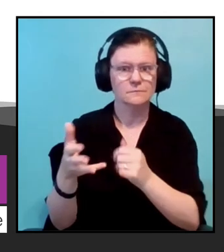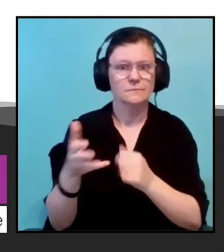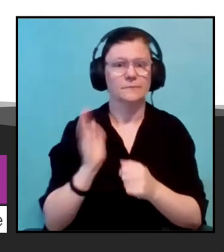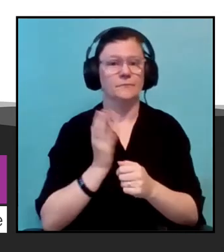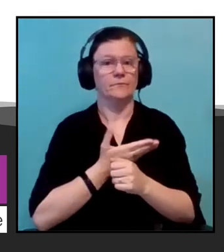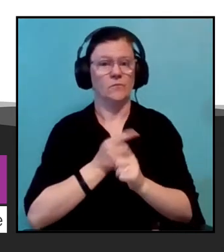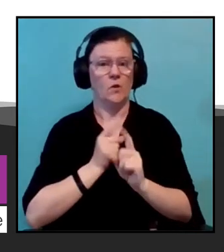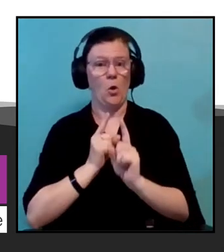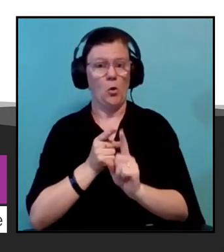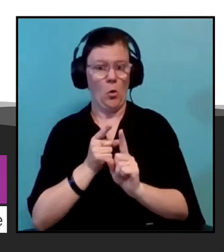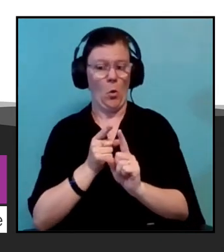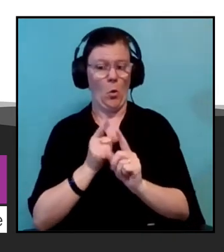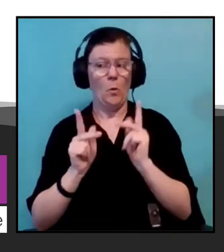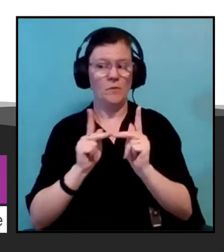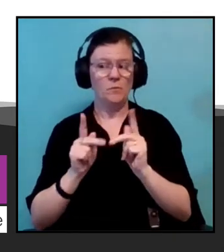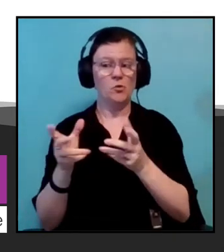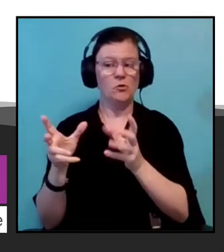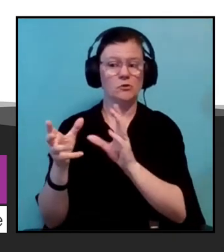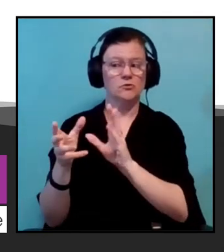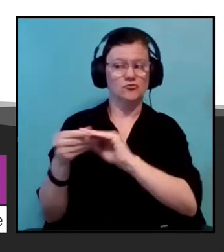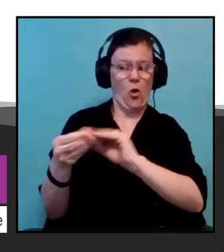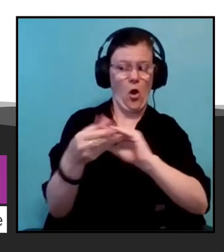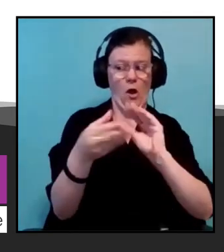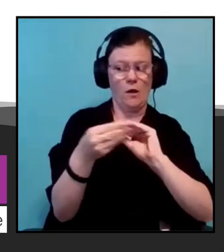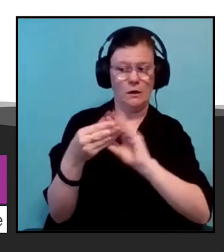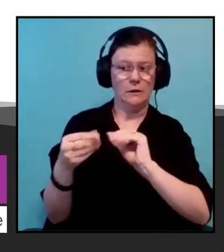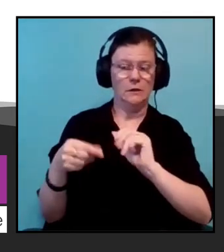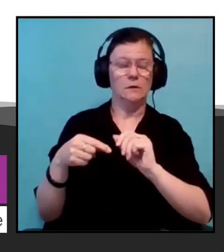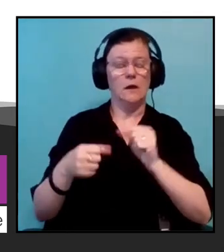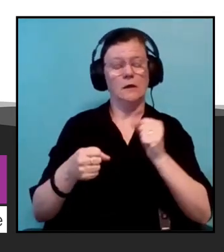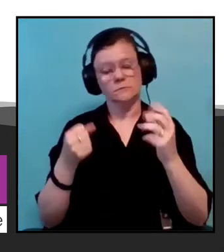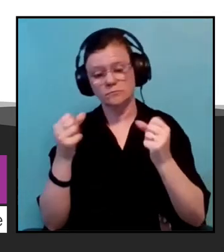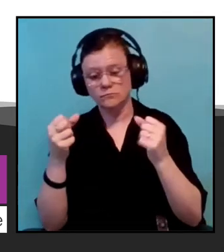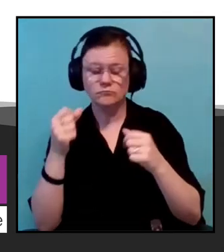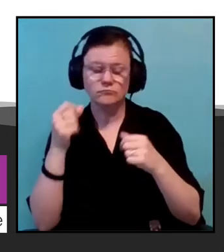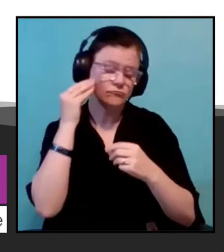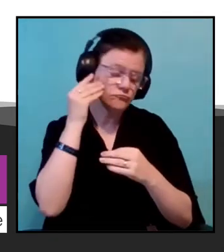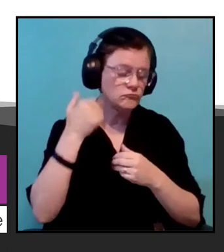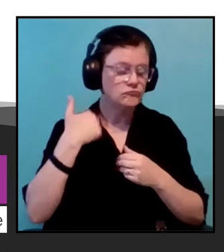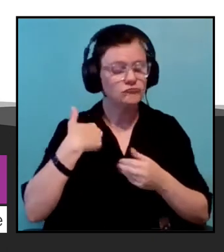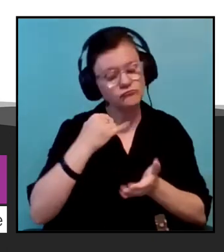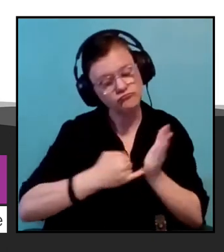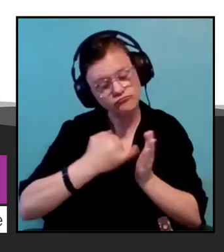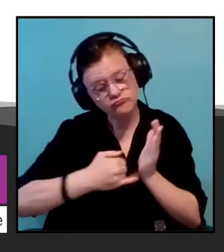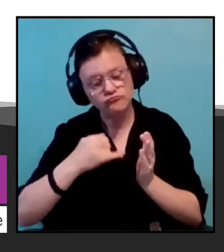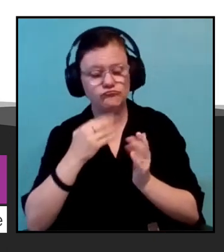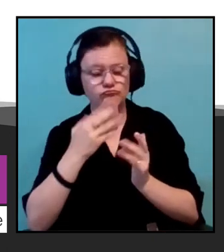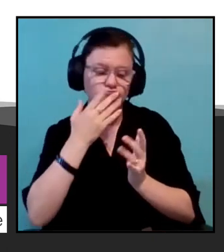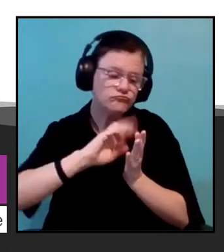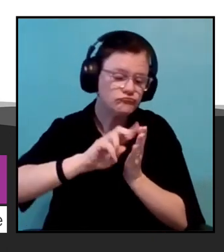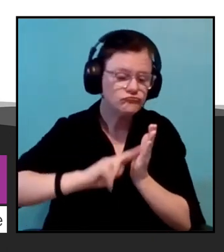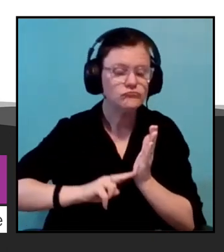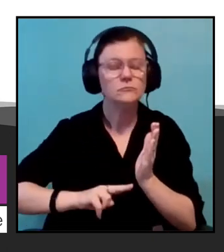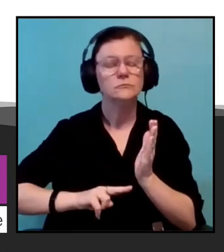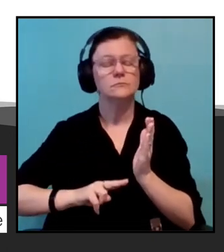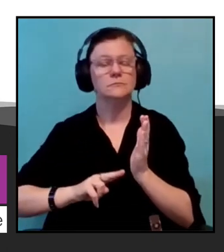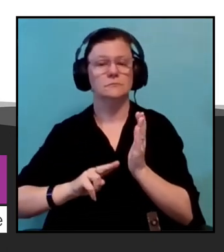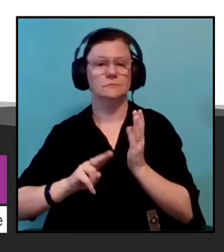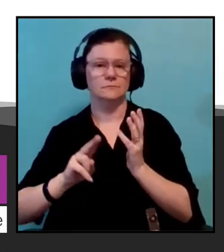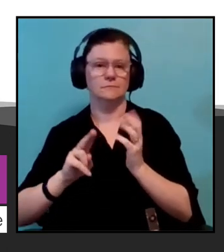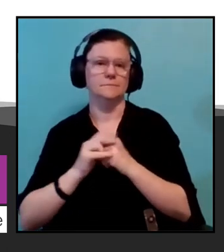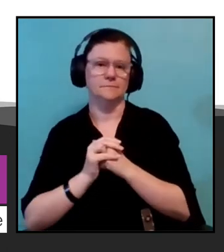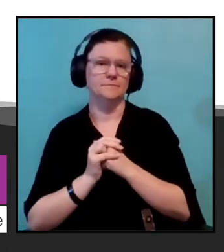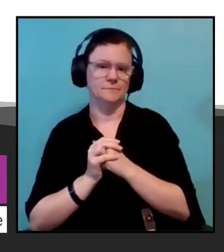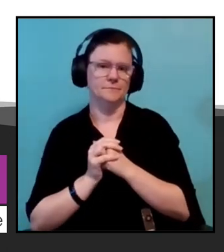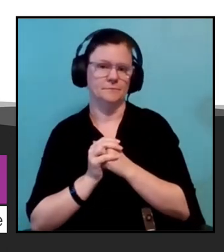have something where people were also talking about Bed-Stuy and talking about where they were from and their neighbors while building these flags